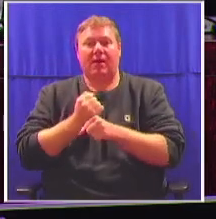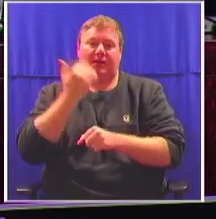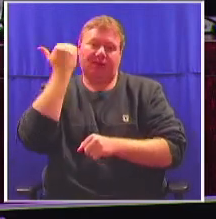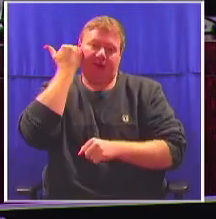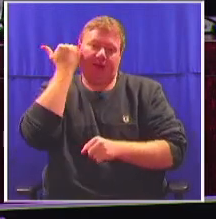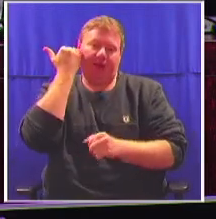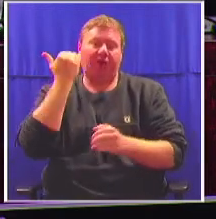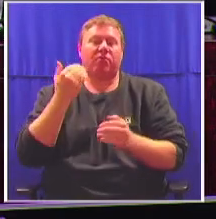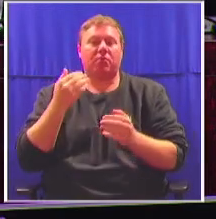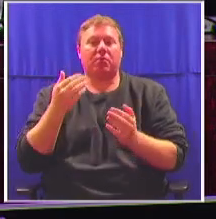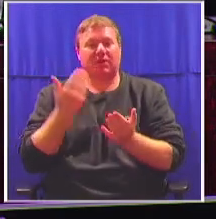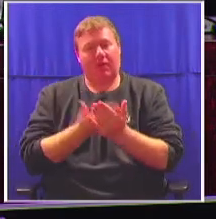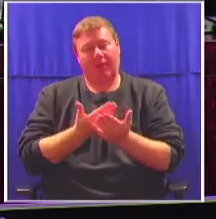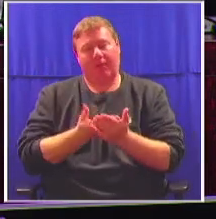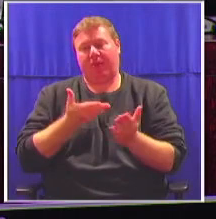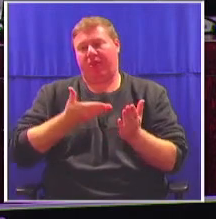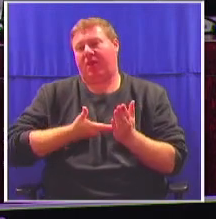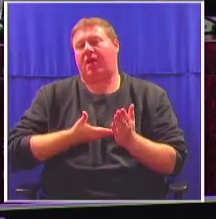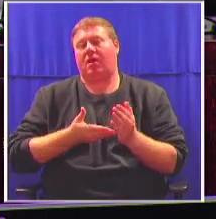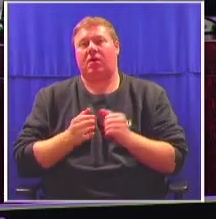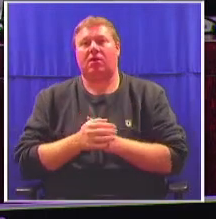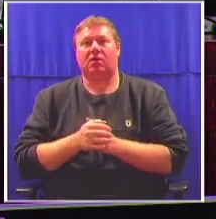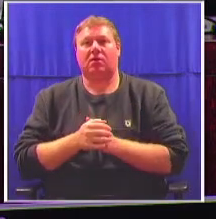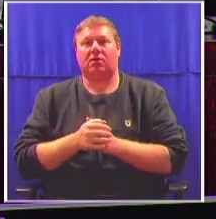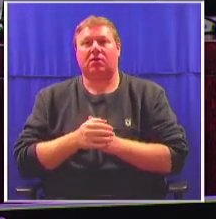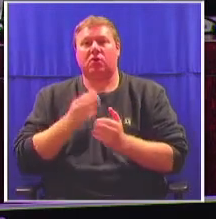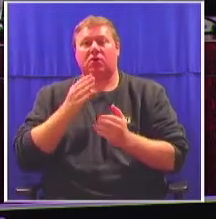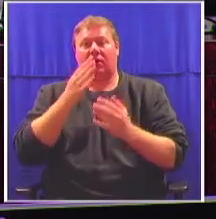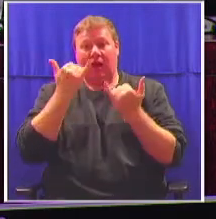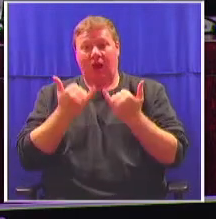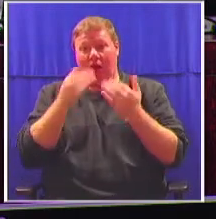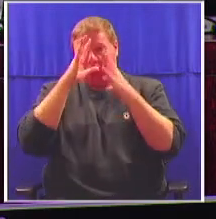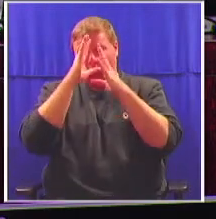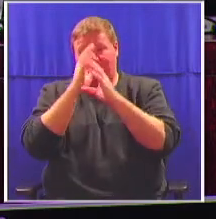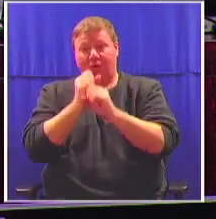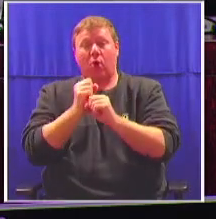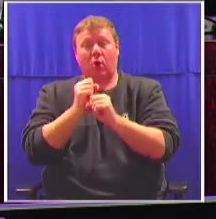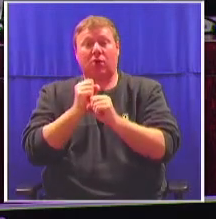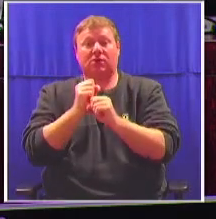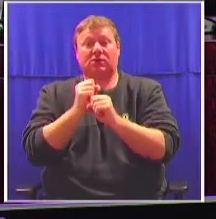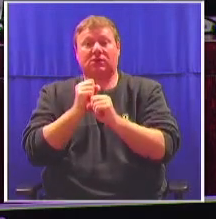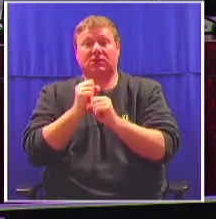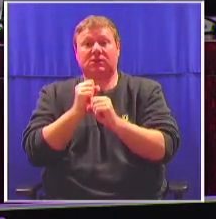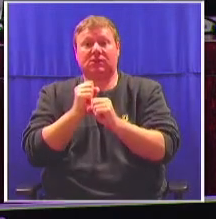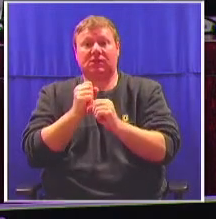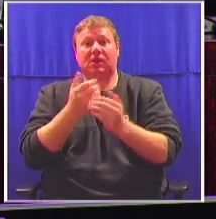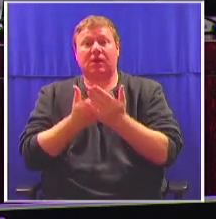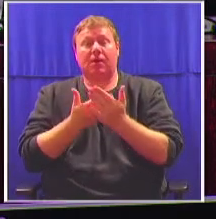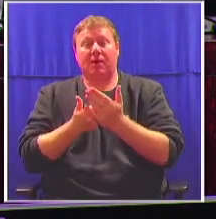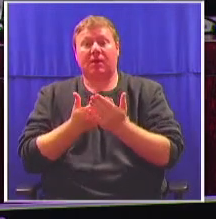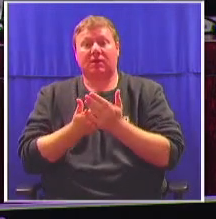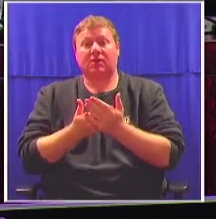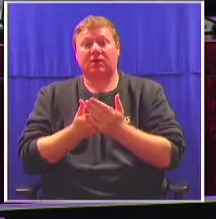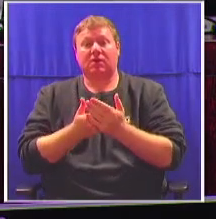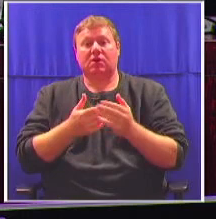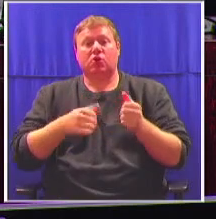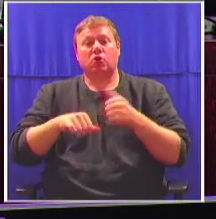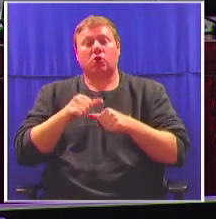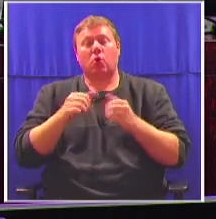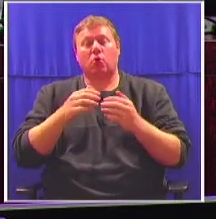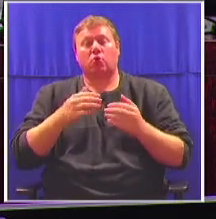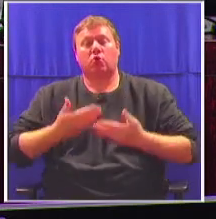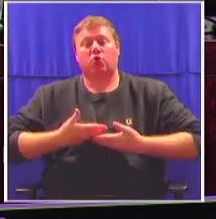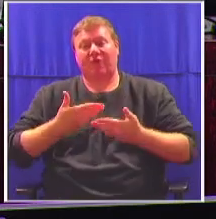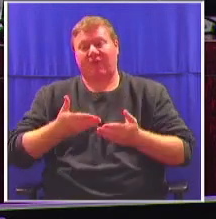To this end, our focus is on strengthening the capacity of the civil service to deliver on the